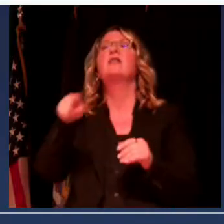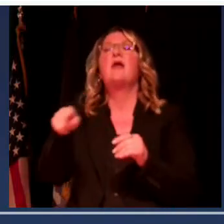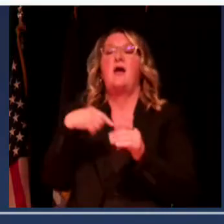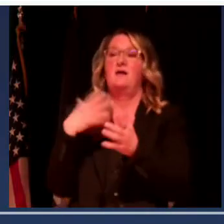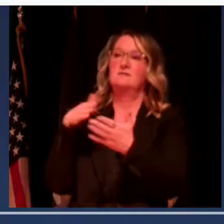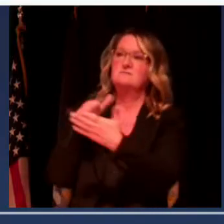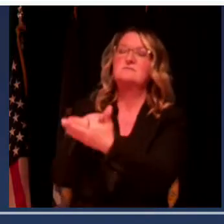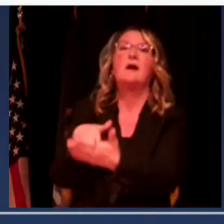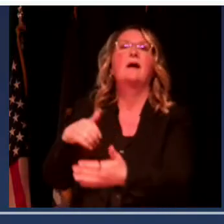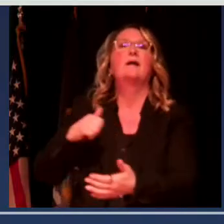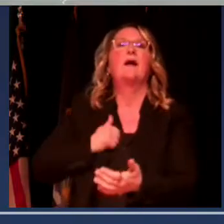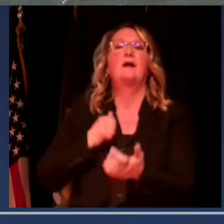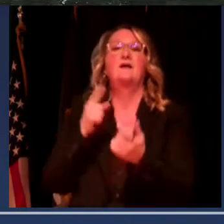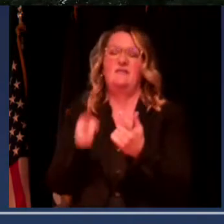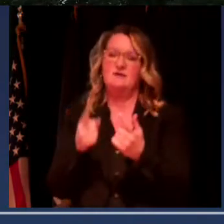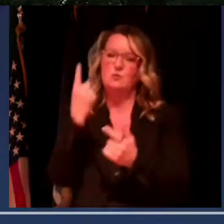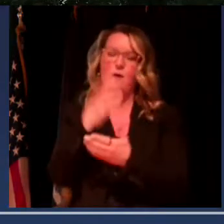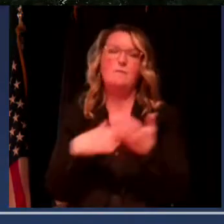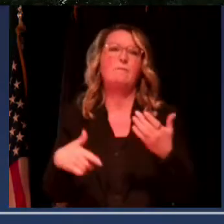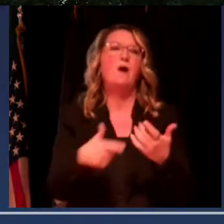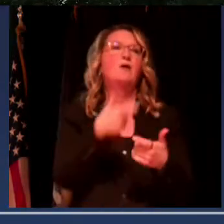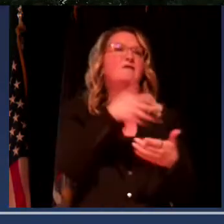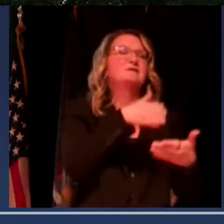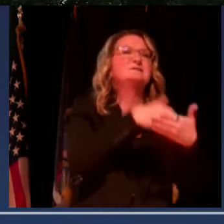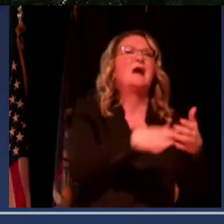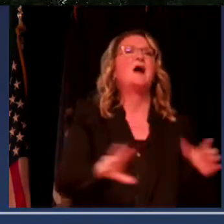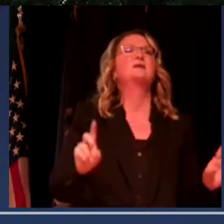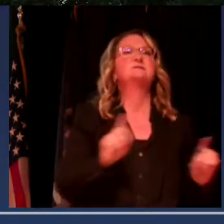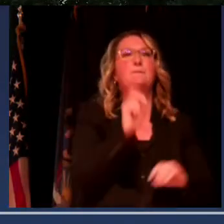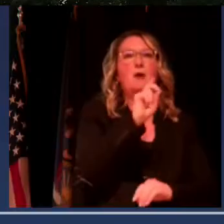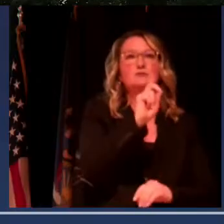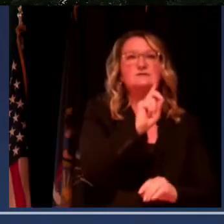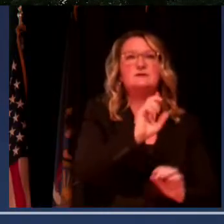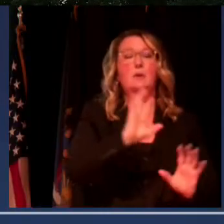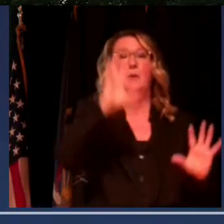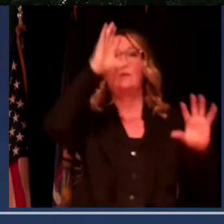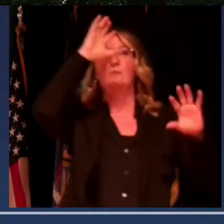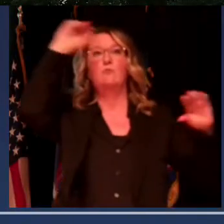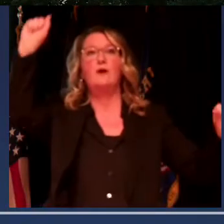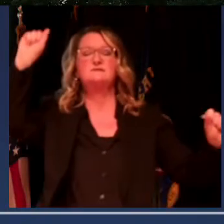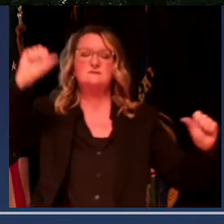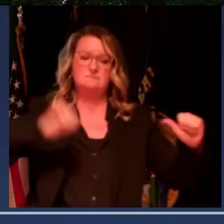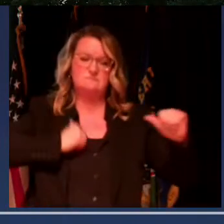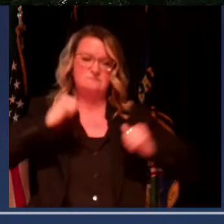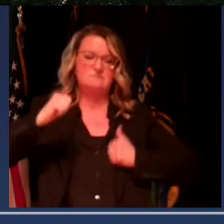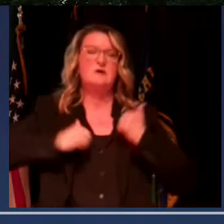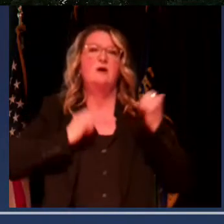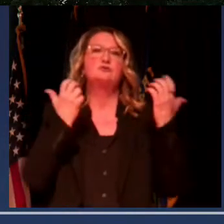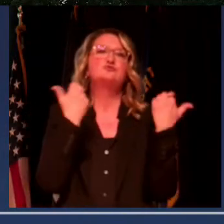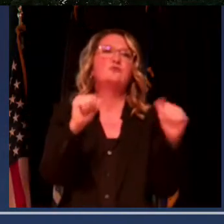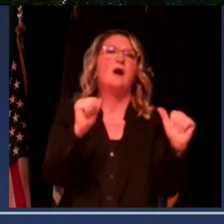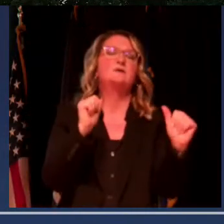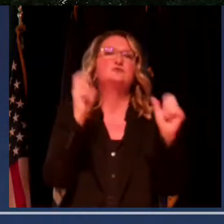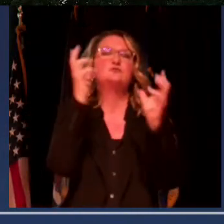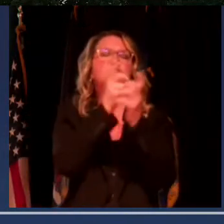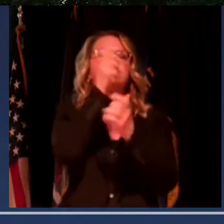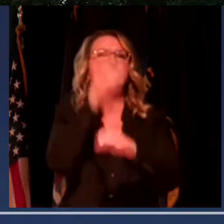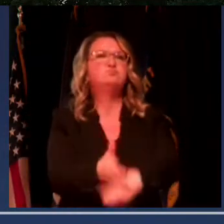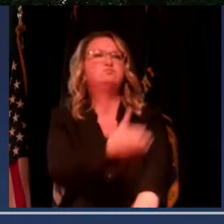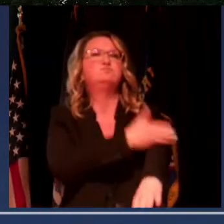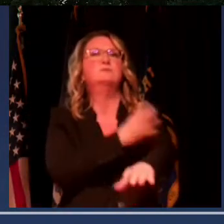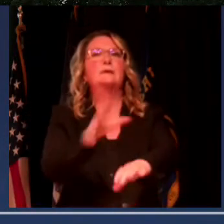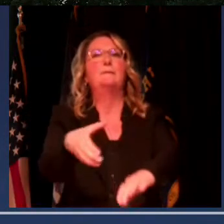of a growing attack on our democratic form of government. It includes the president's brazen attempt to increase the executive's power by